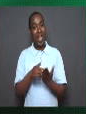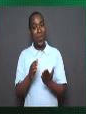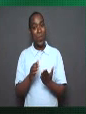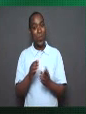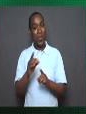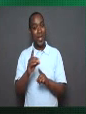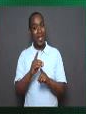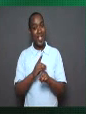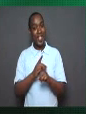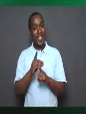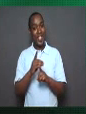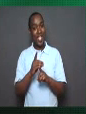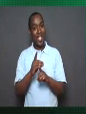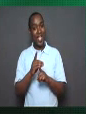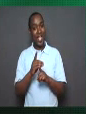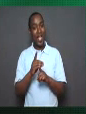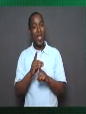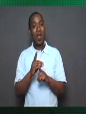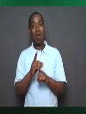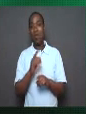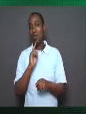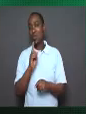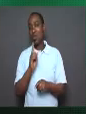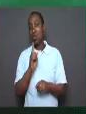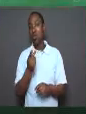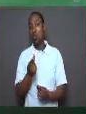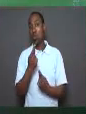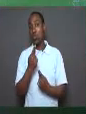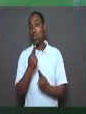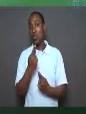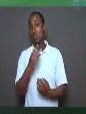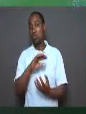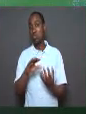to the protein concentration of the solution.